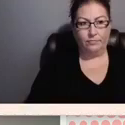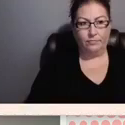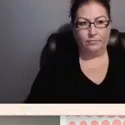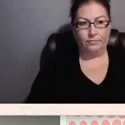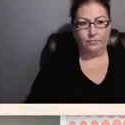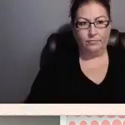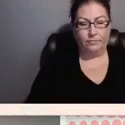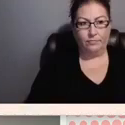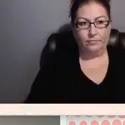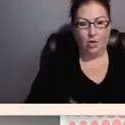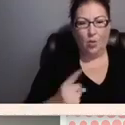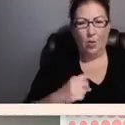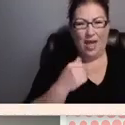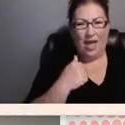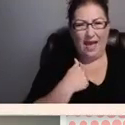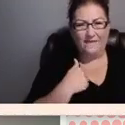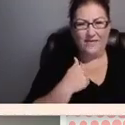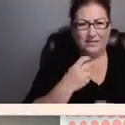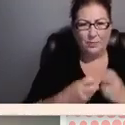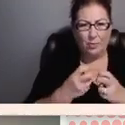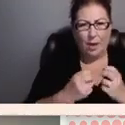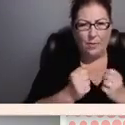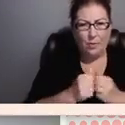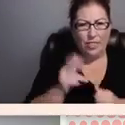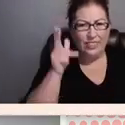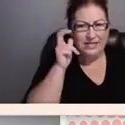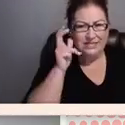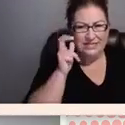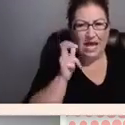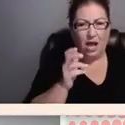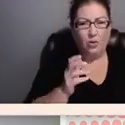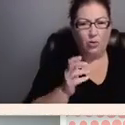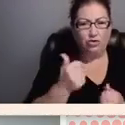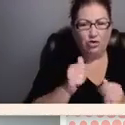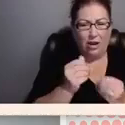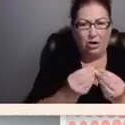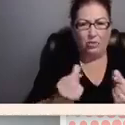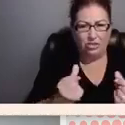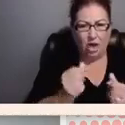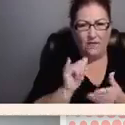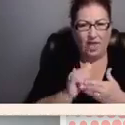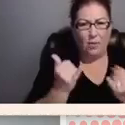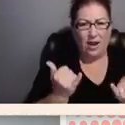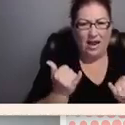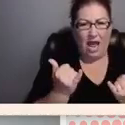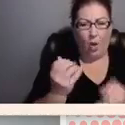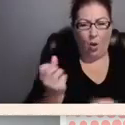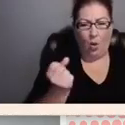We're just having a small issue with the sound. We're getting that ironed out right now. Please just stand by momentarily.